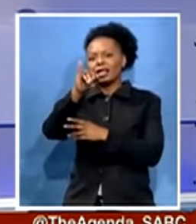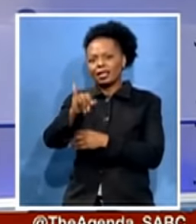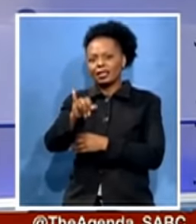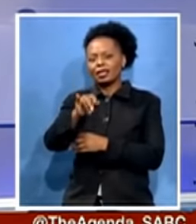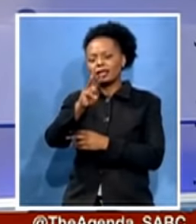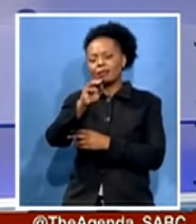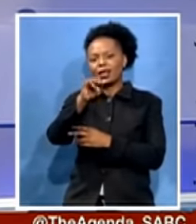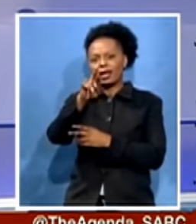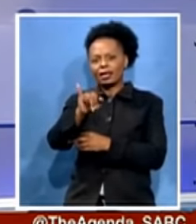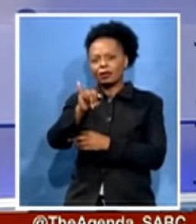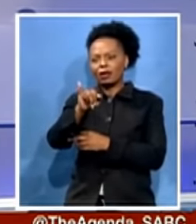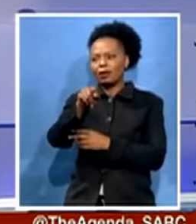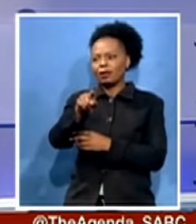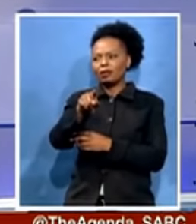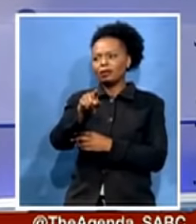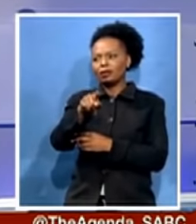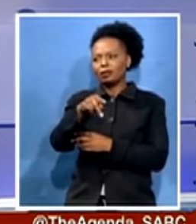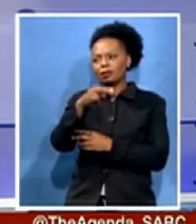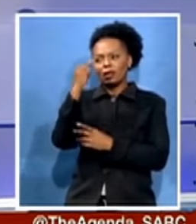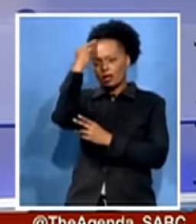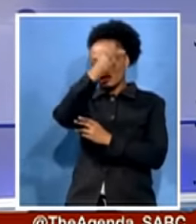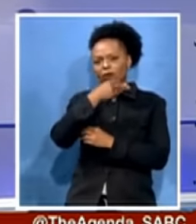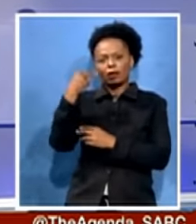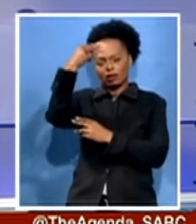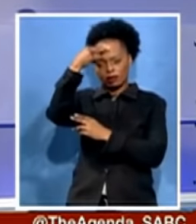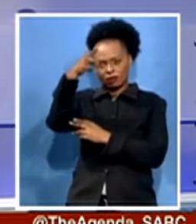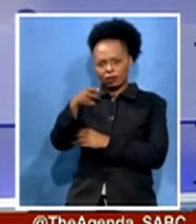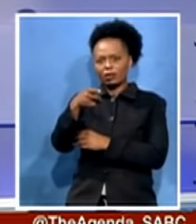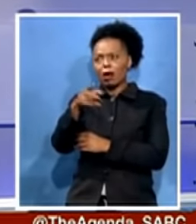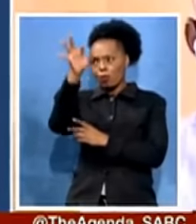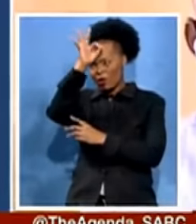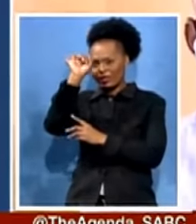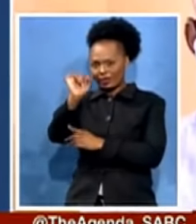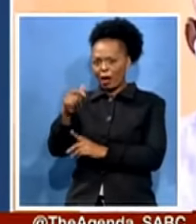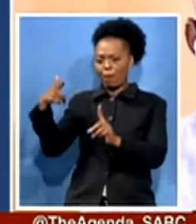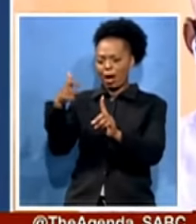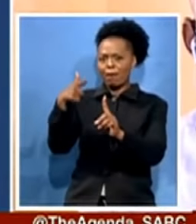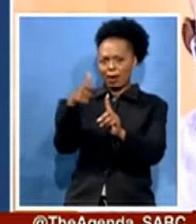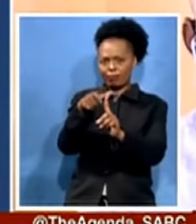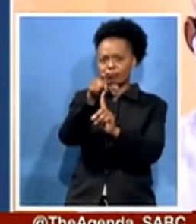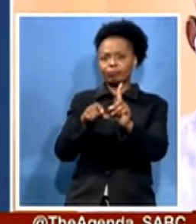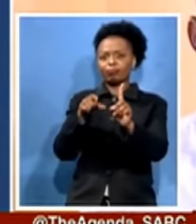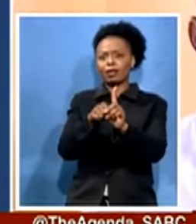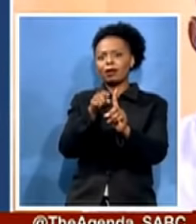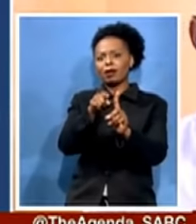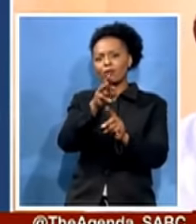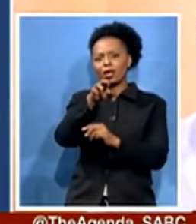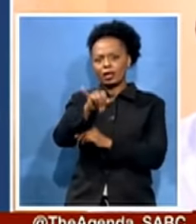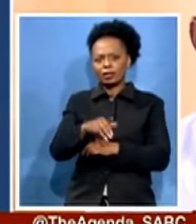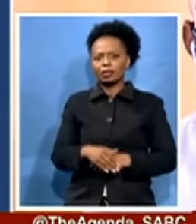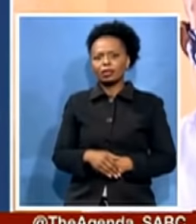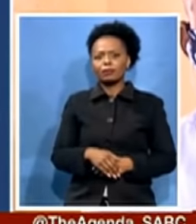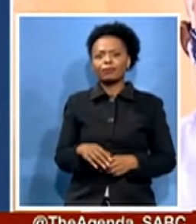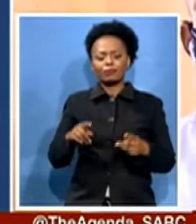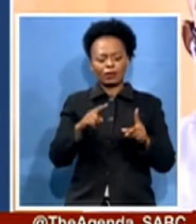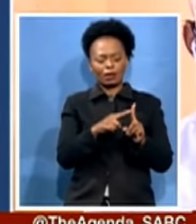States. Myeni was allegedly shot by police on the island. I want to bring in our reporter, Bongani Gema. He is at the home